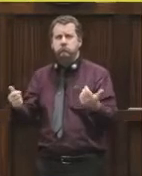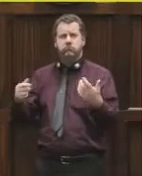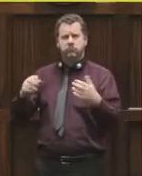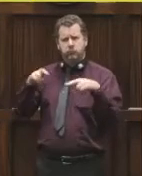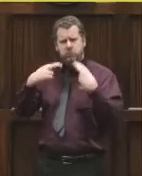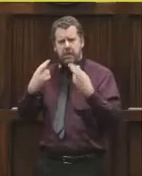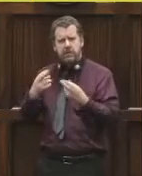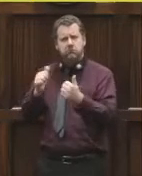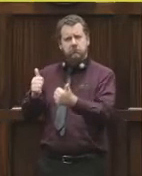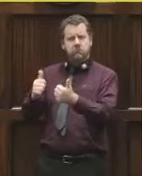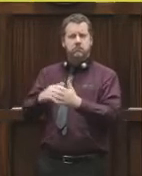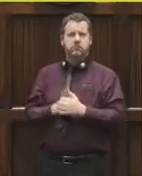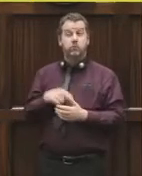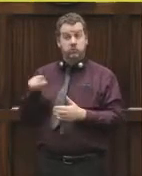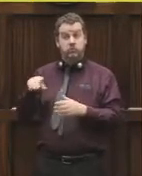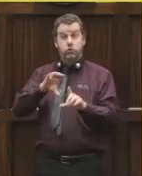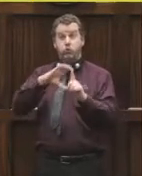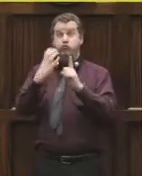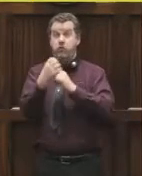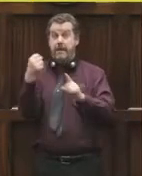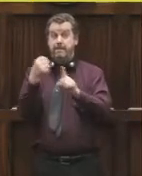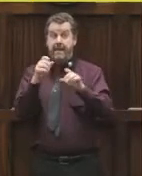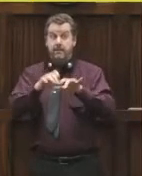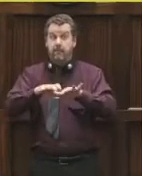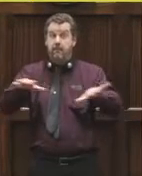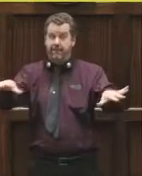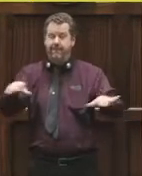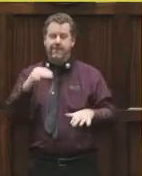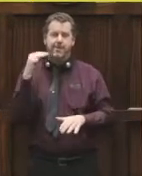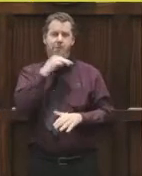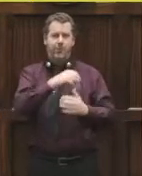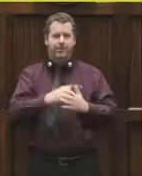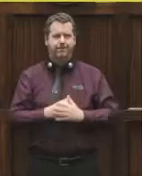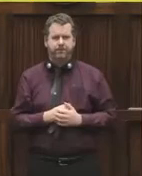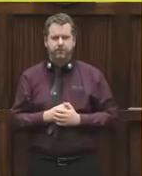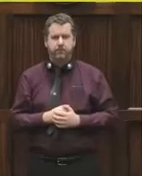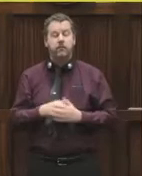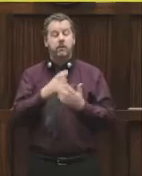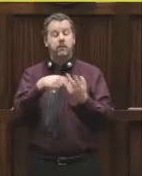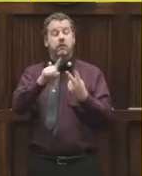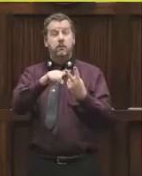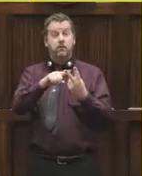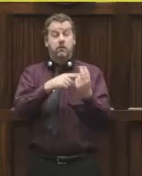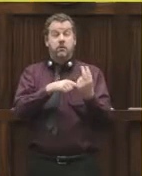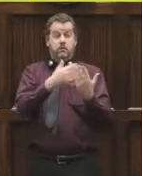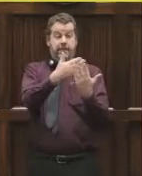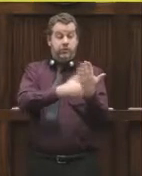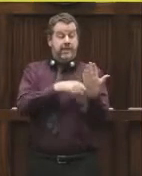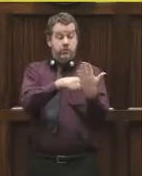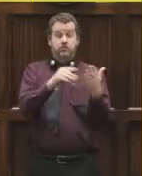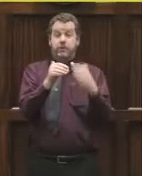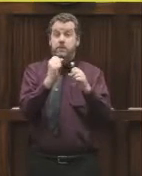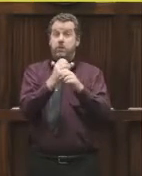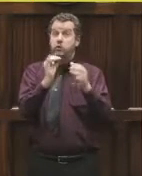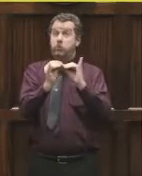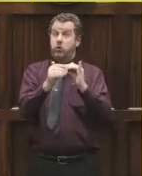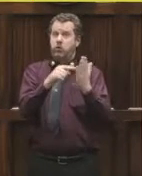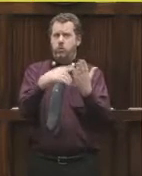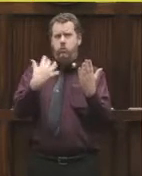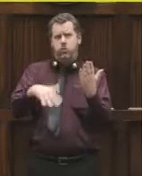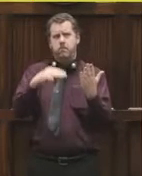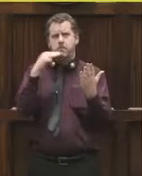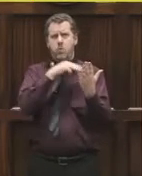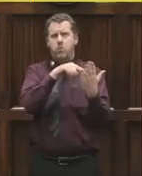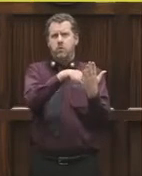that cultural impact is very, very important. The interpretation dimension of the legislation is critical, and therefore that calls